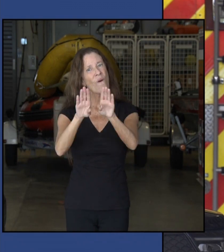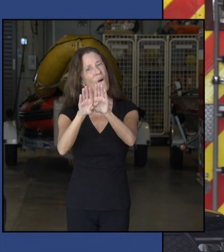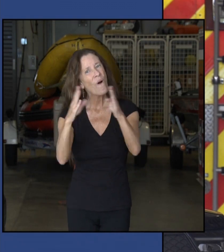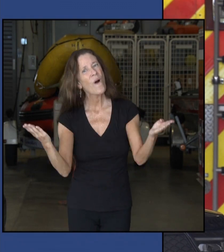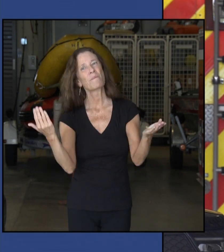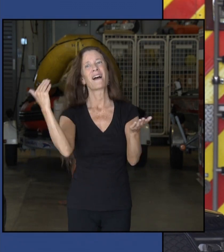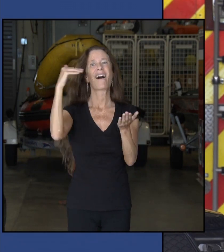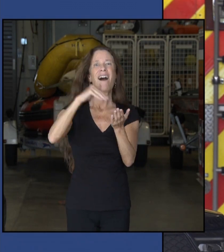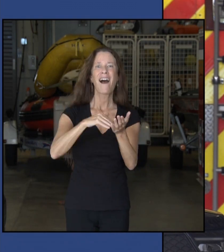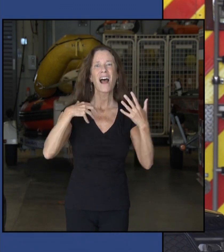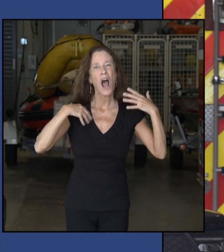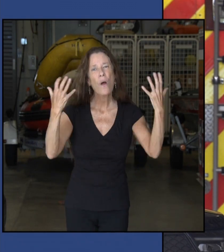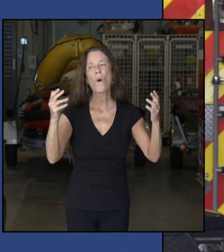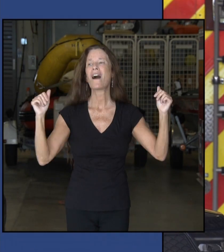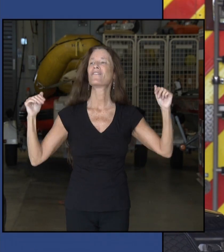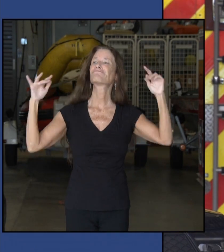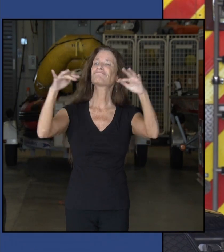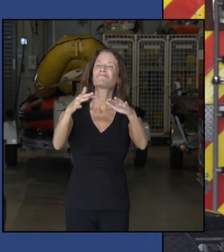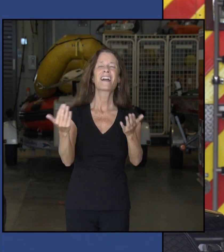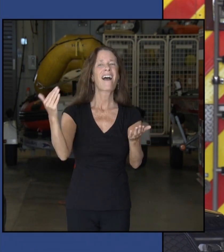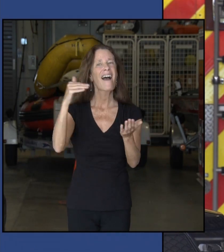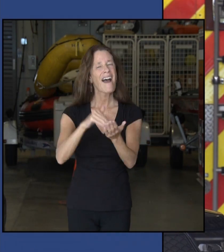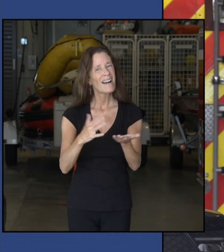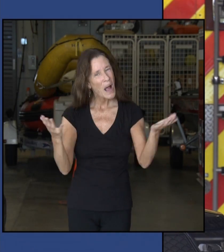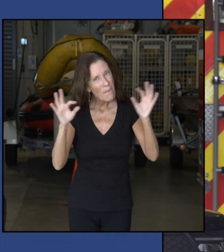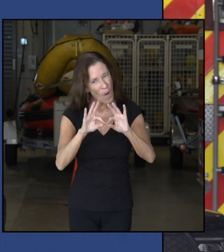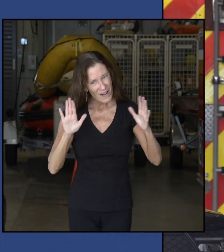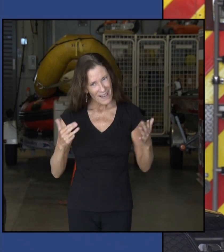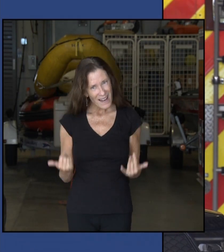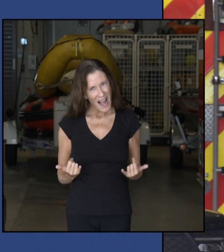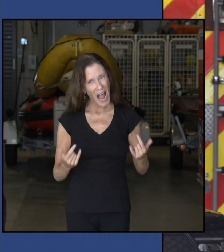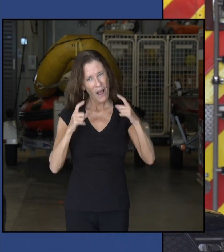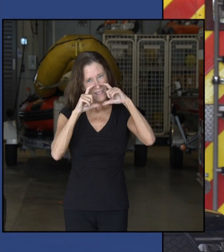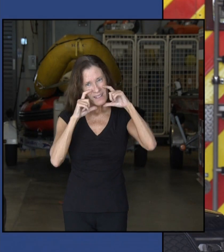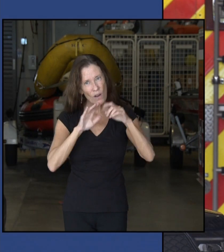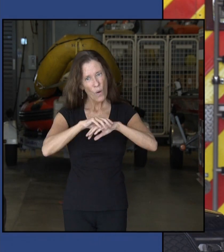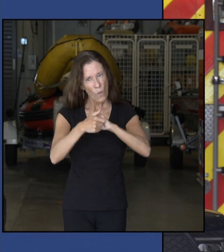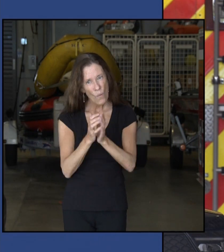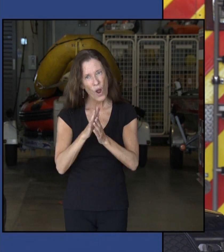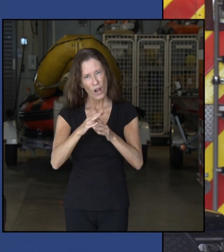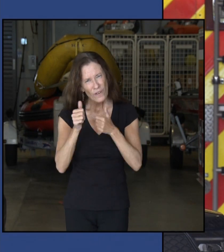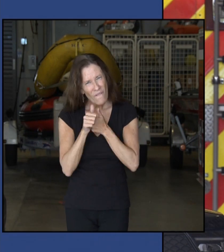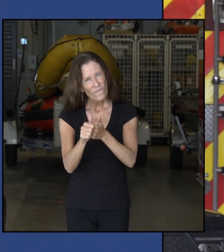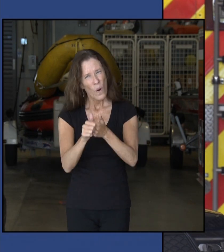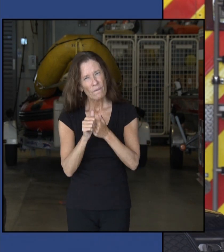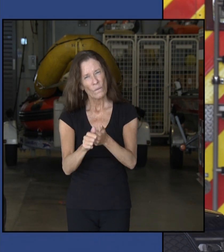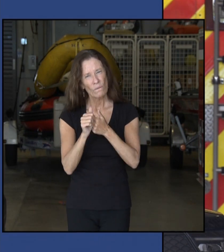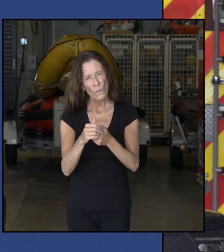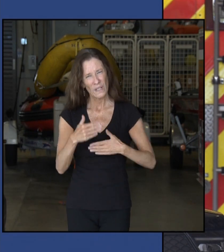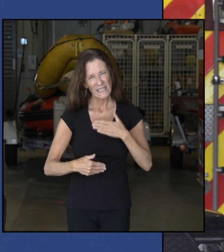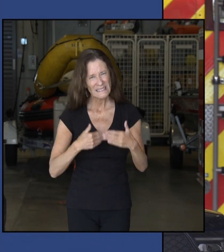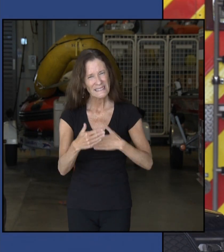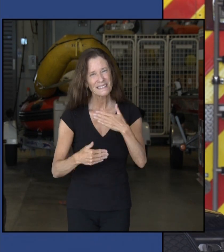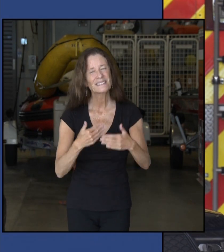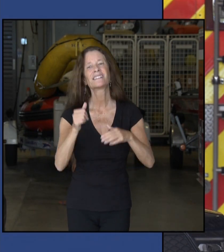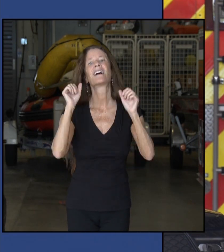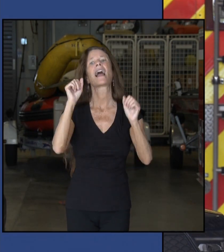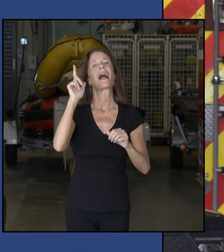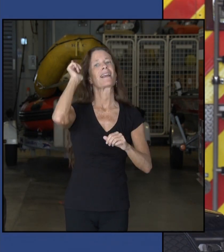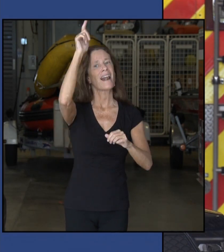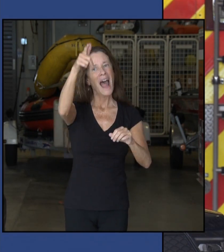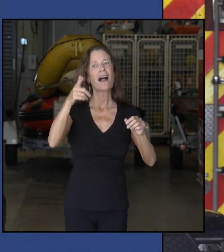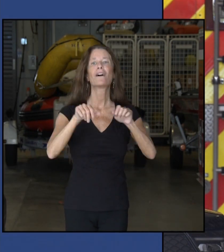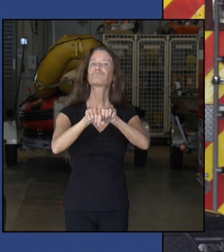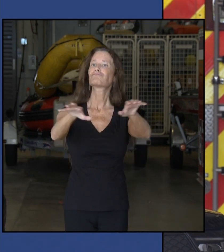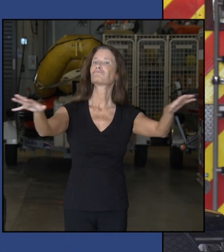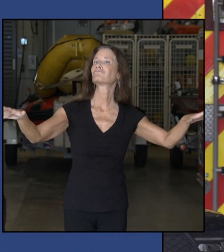Liquor Control Board has mandated licensees abide by mitigation requirements, including mask wear by employees and